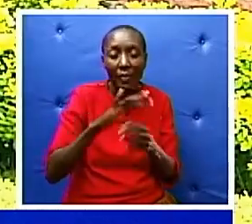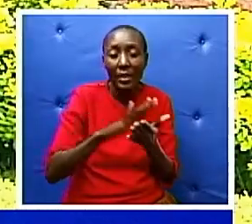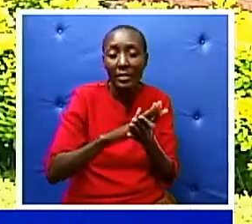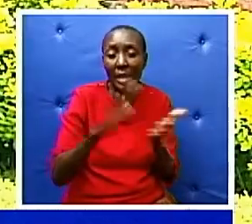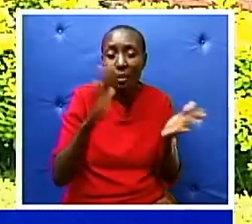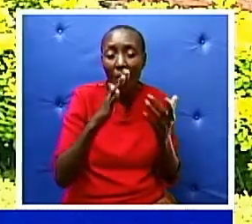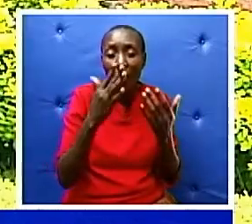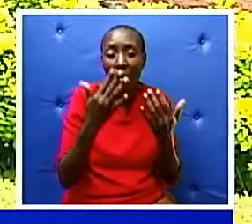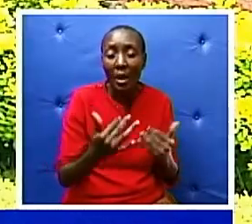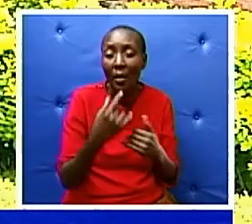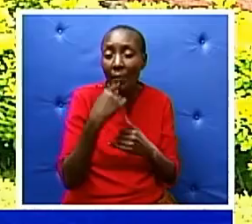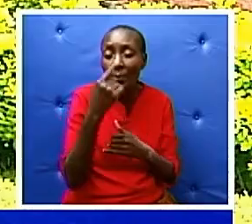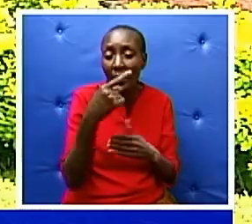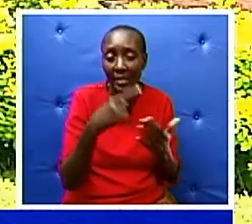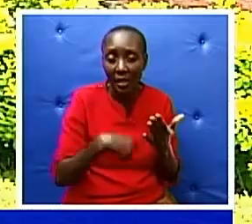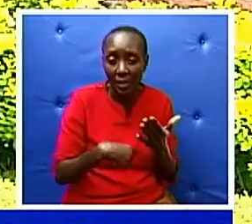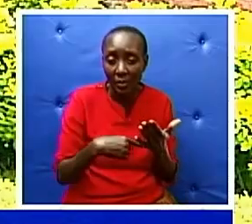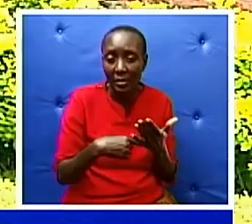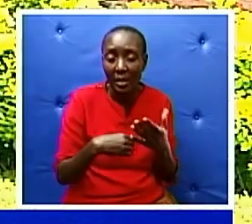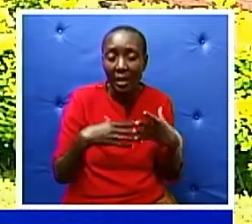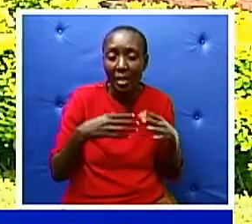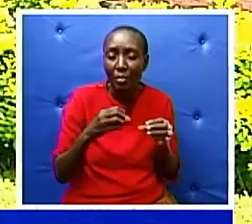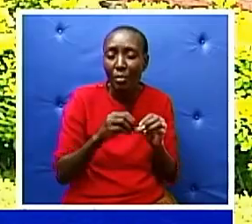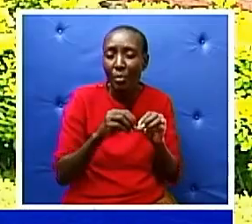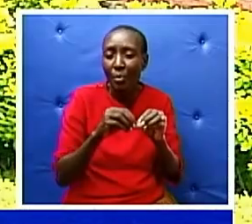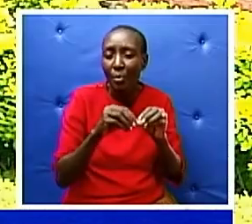tell us that the super spreaders came